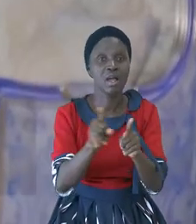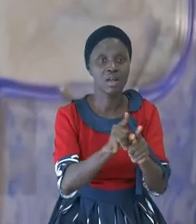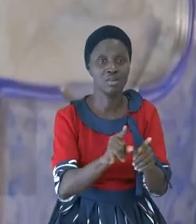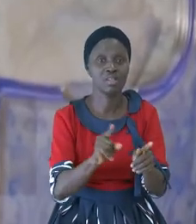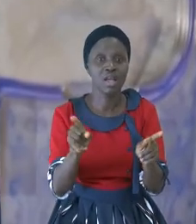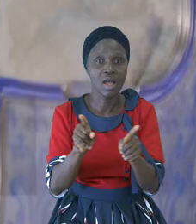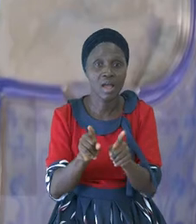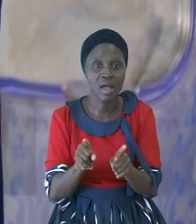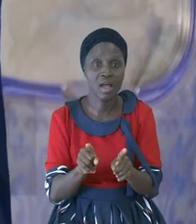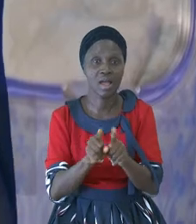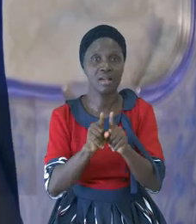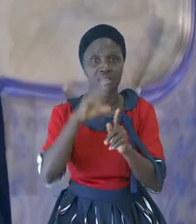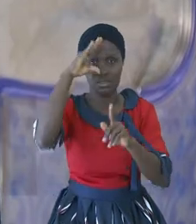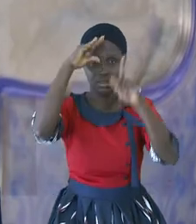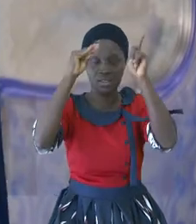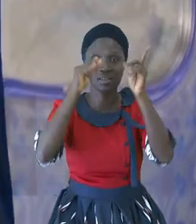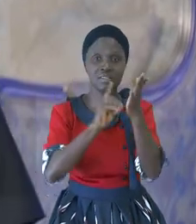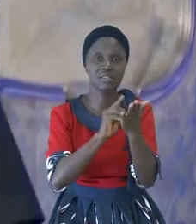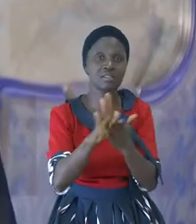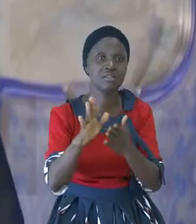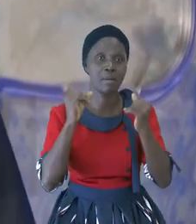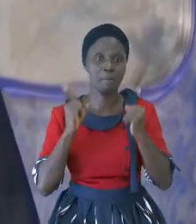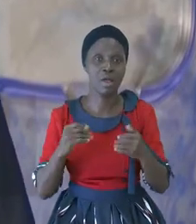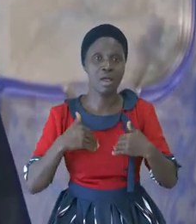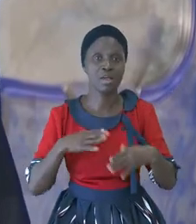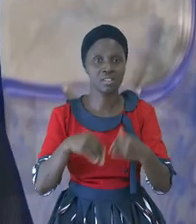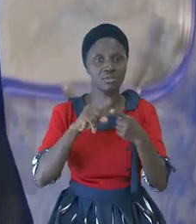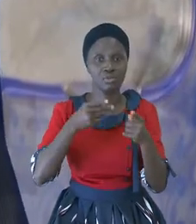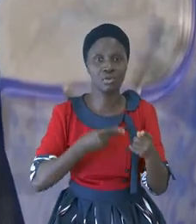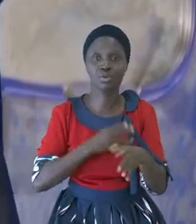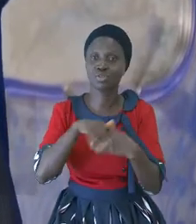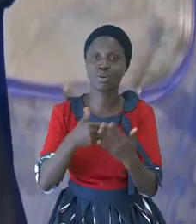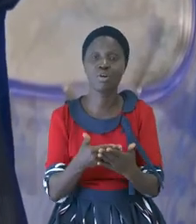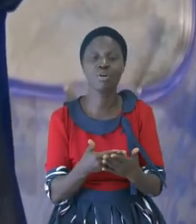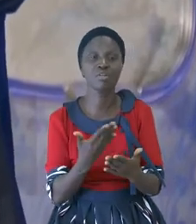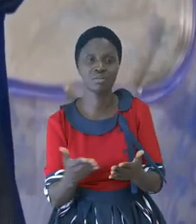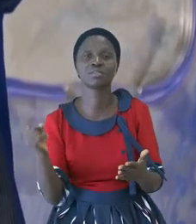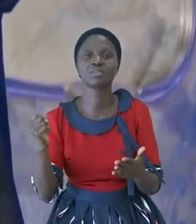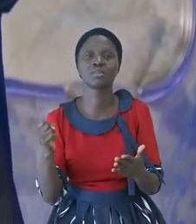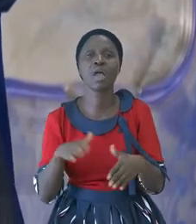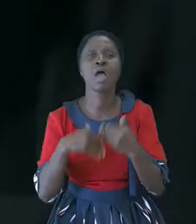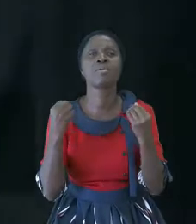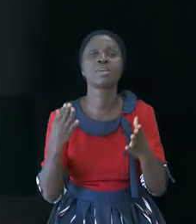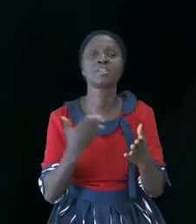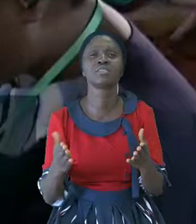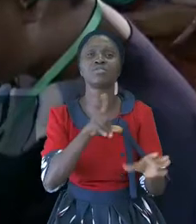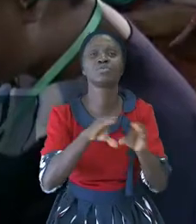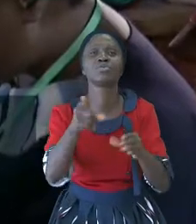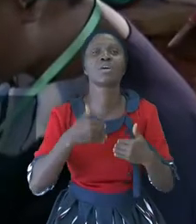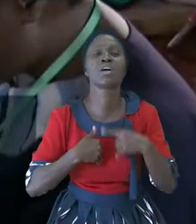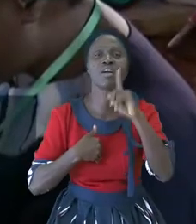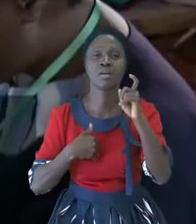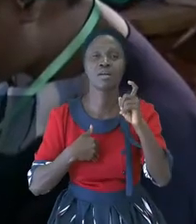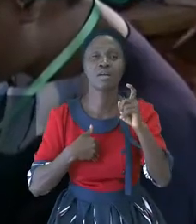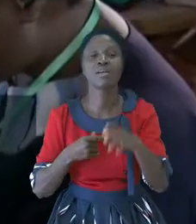power has given unto us all things. How many things do you have? They are